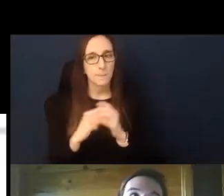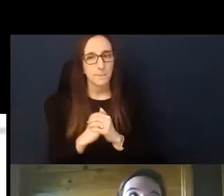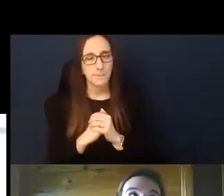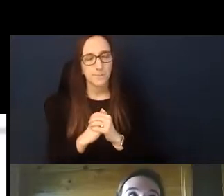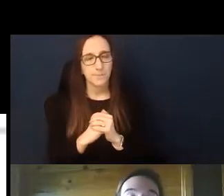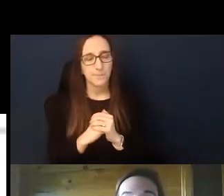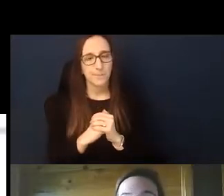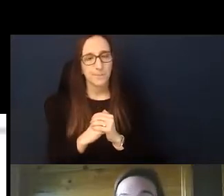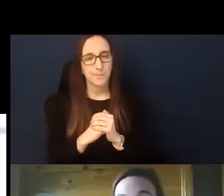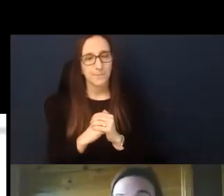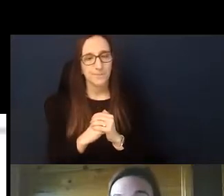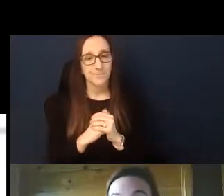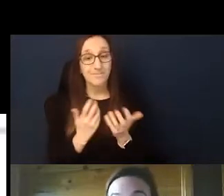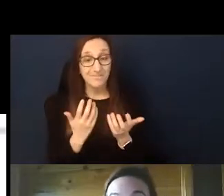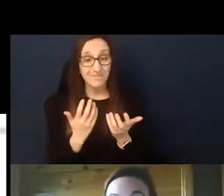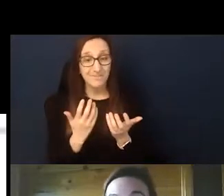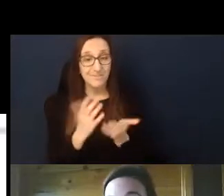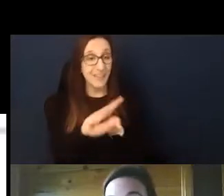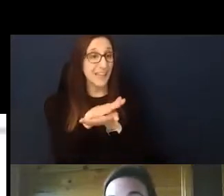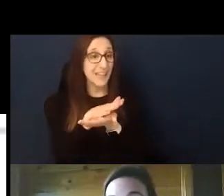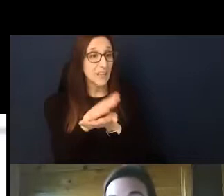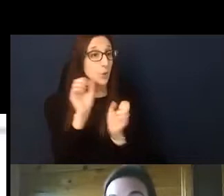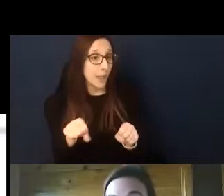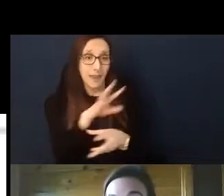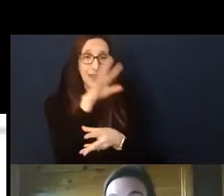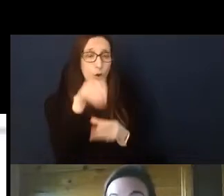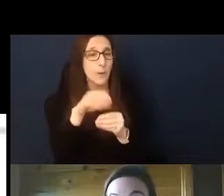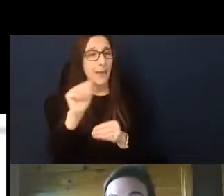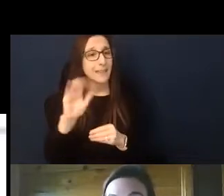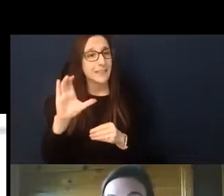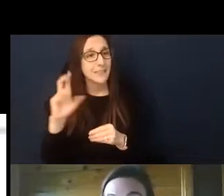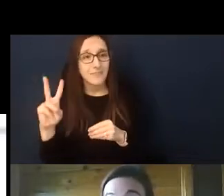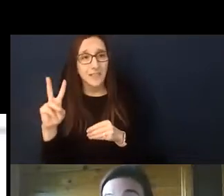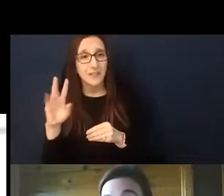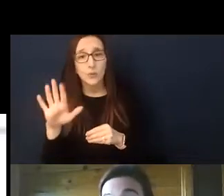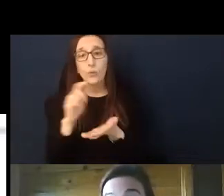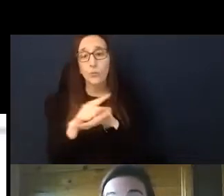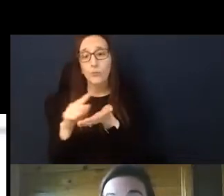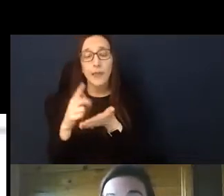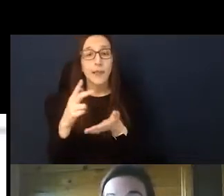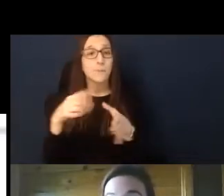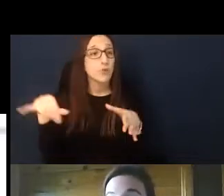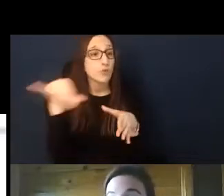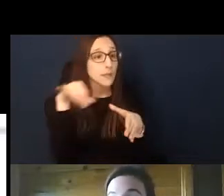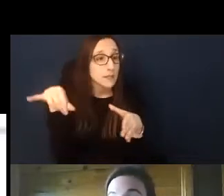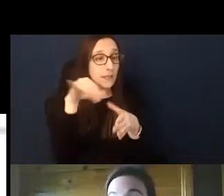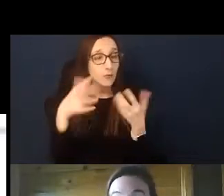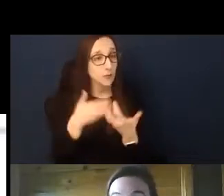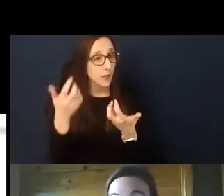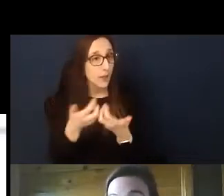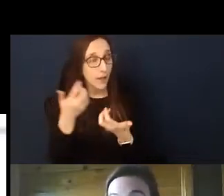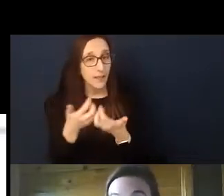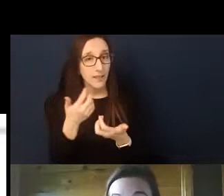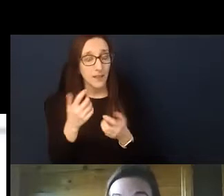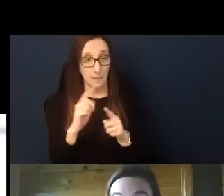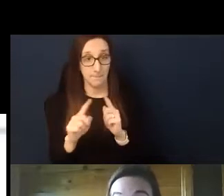I would say it's nice to incorporate it into your weekly life, like you said, with a dressing. Do not